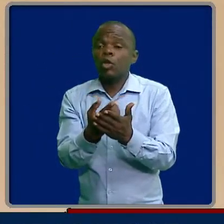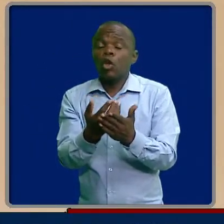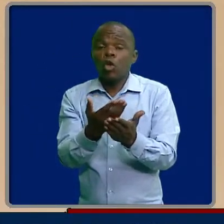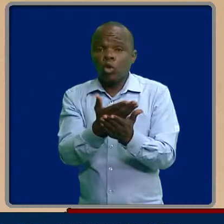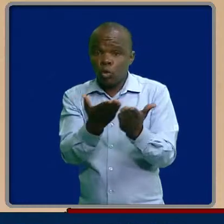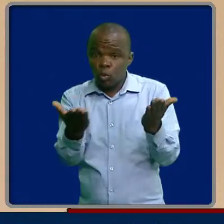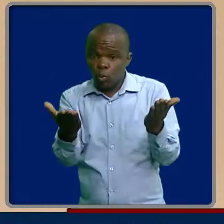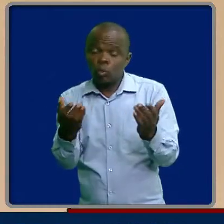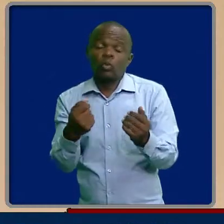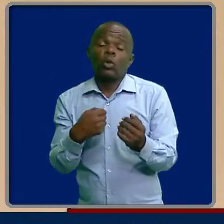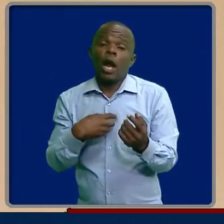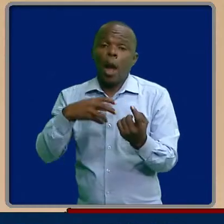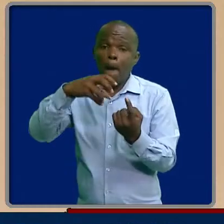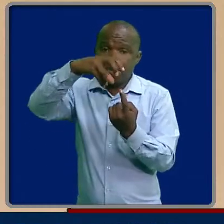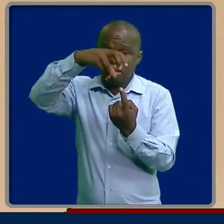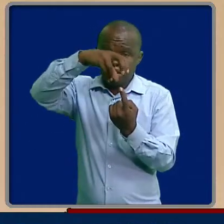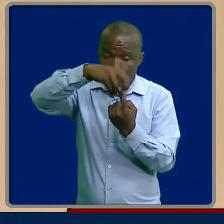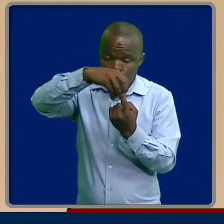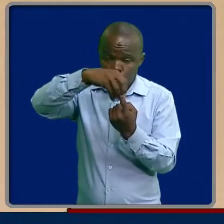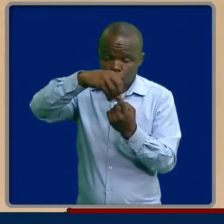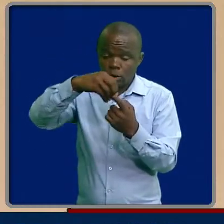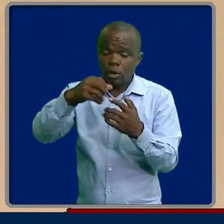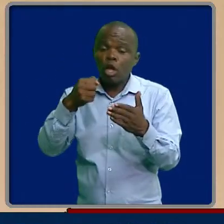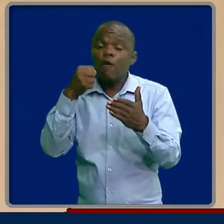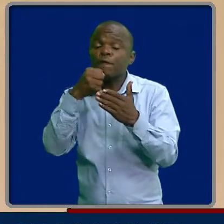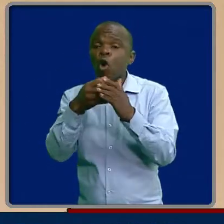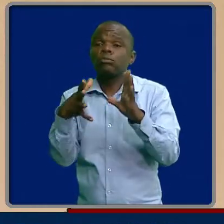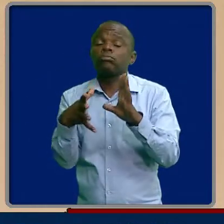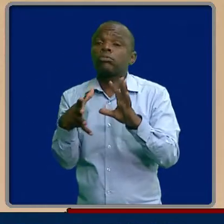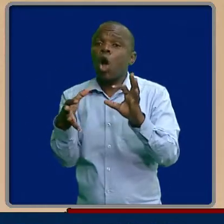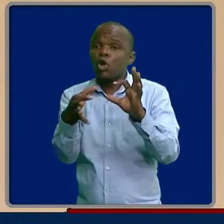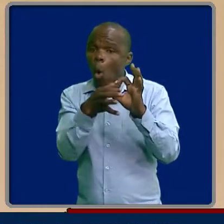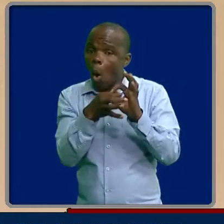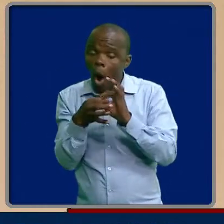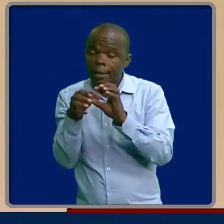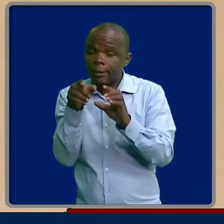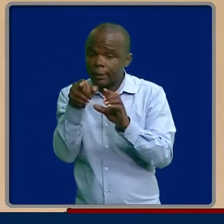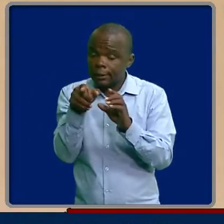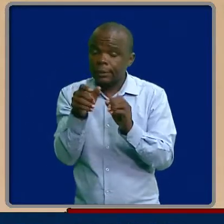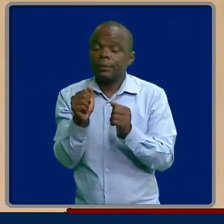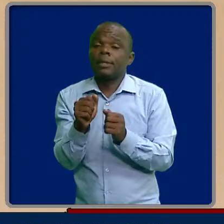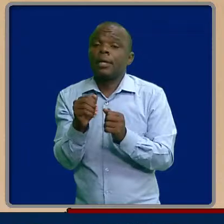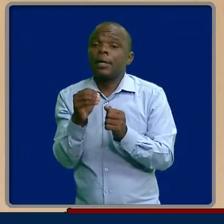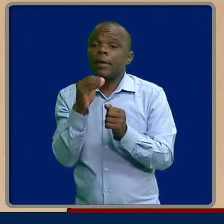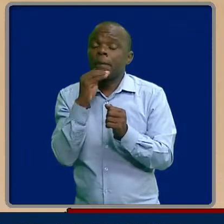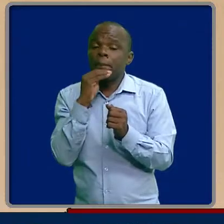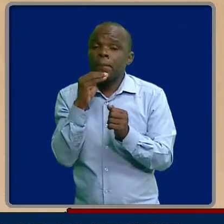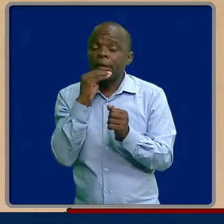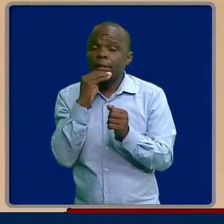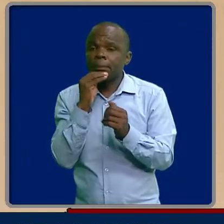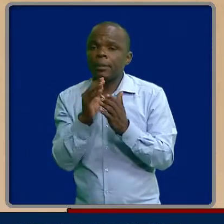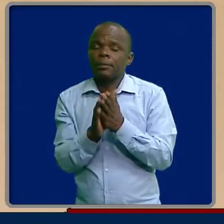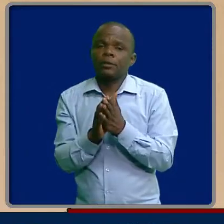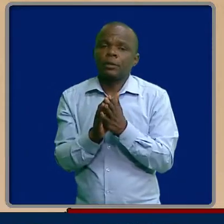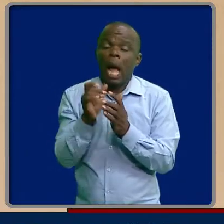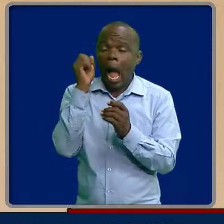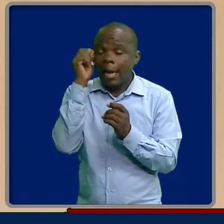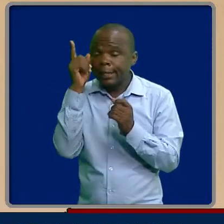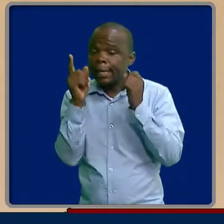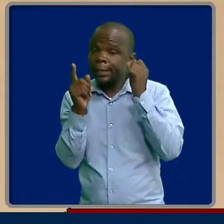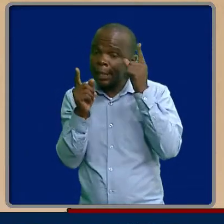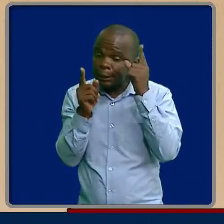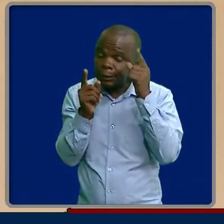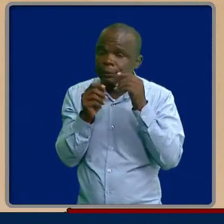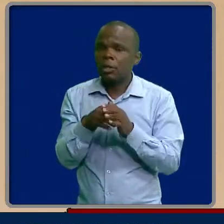as members. You have equal shares in the cooperative, meaning that you also have an equal say. You can